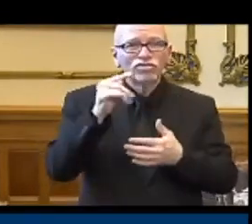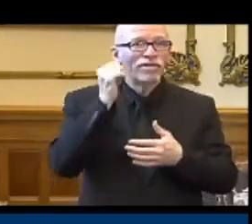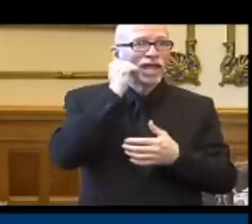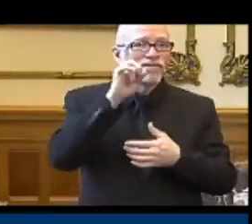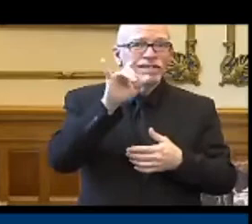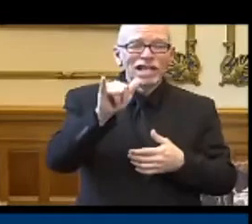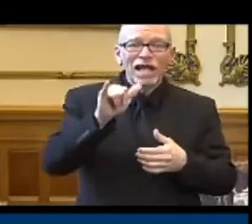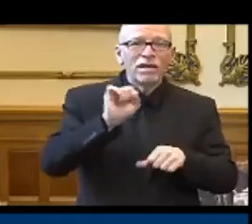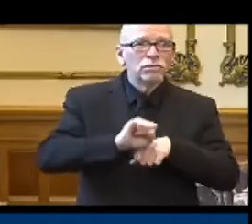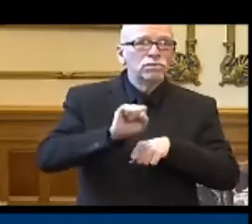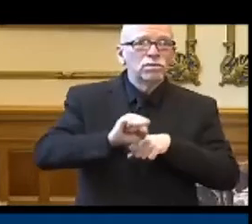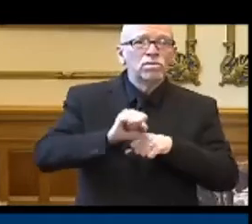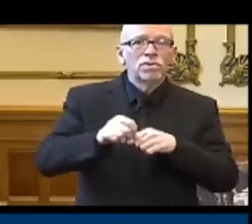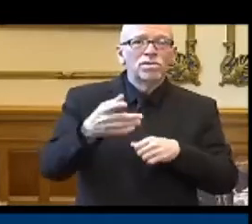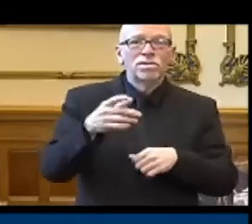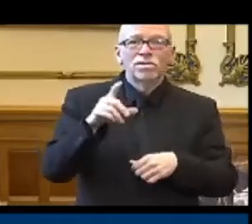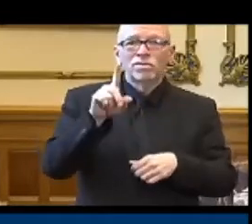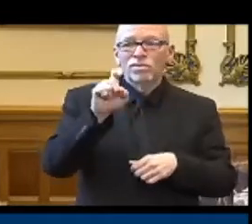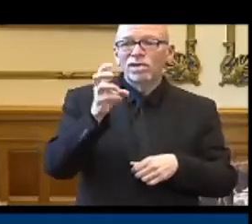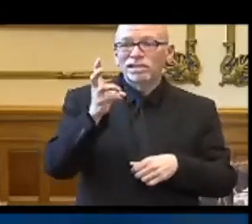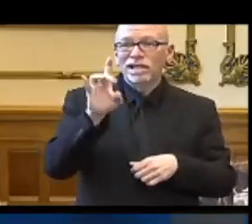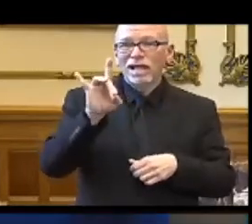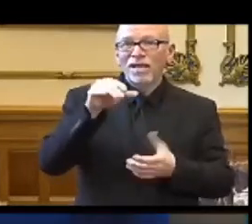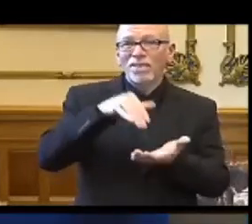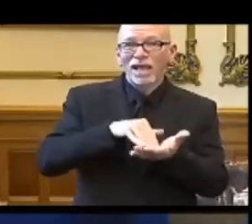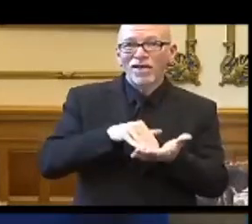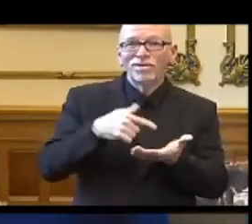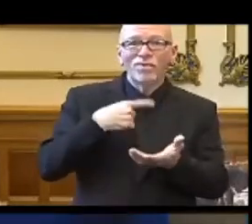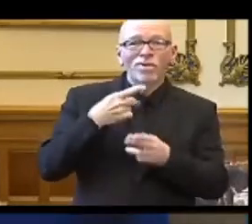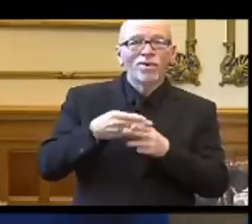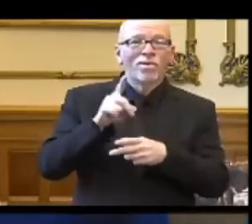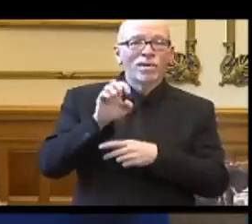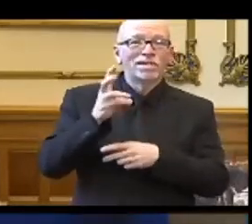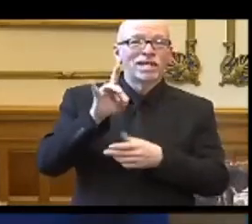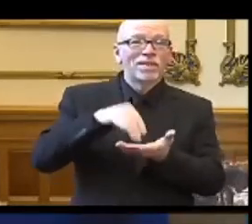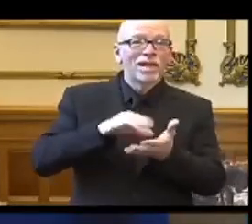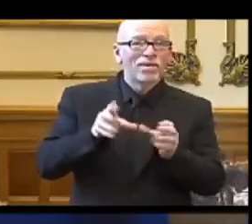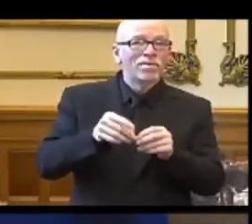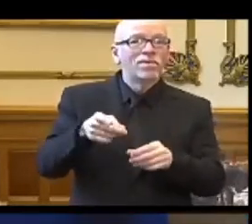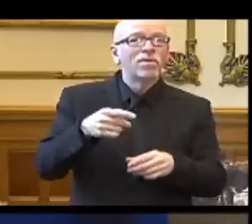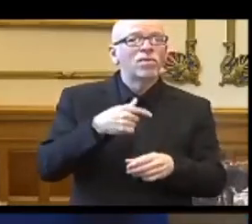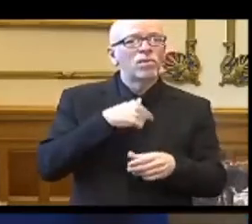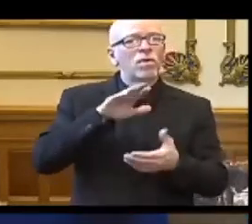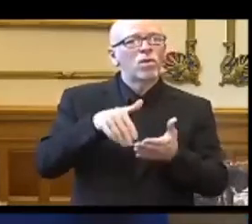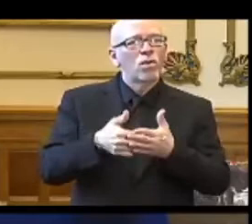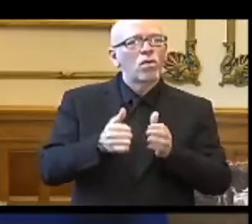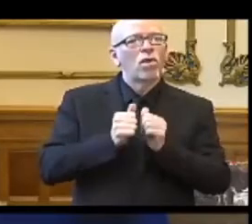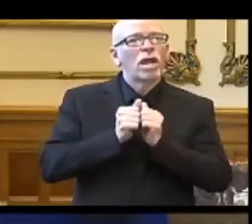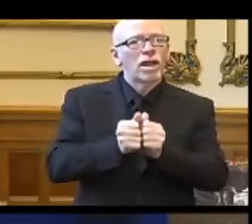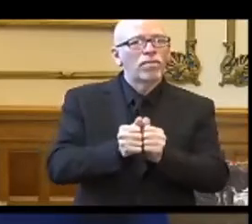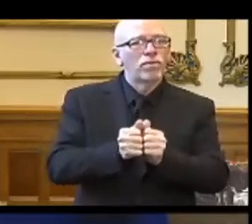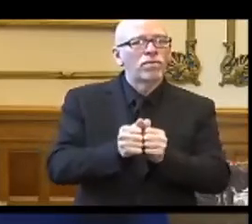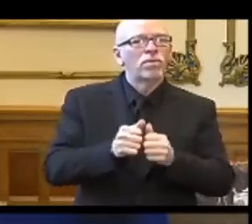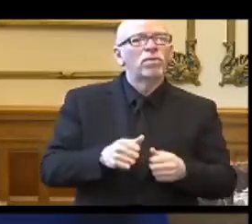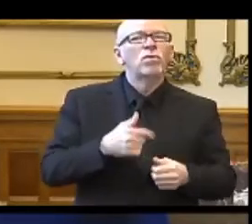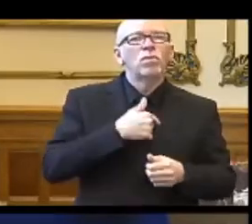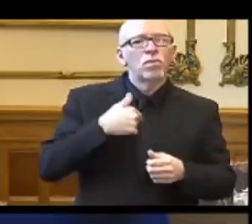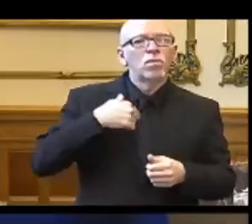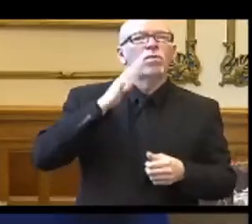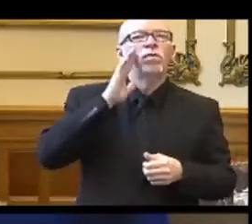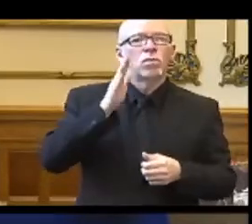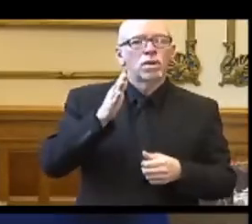in this effort, 168,000 that I just referred to. We've all come together, and we're going